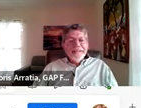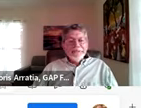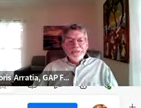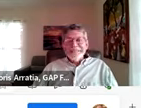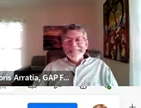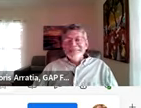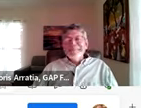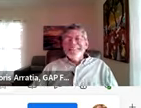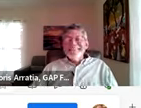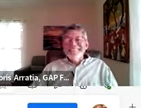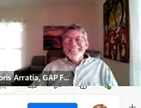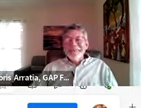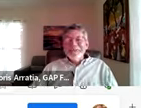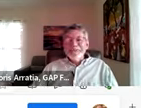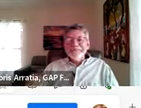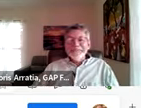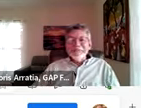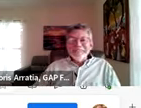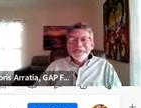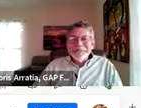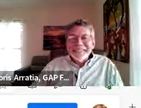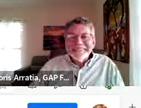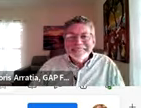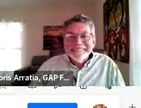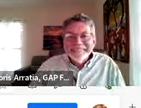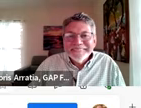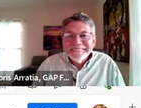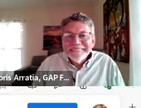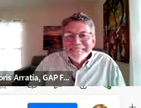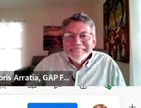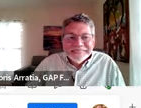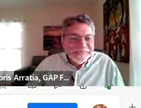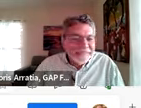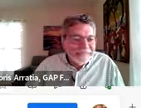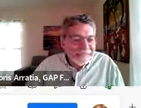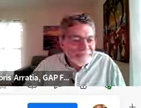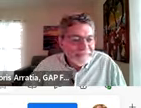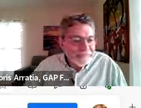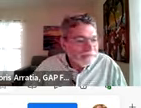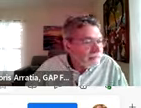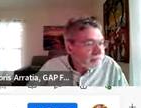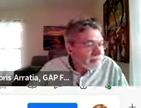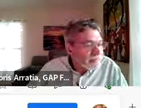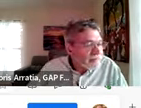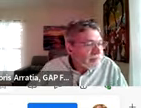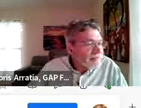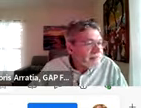You're on it. I will not type. That way we don't duplicate. You are on it. Great.